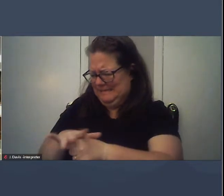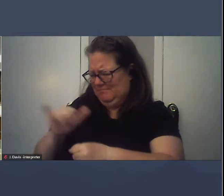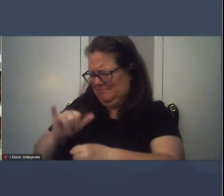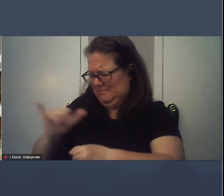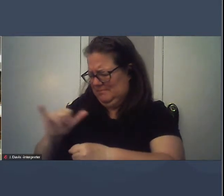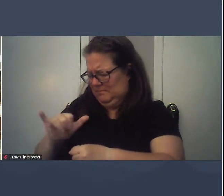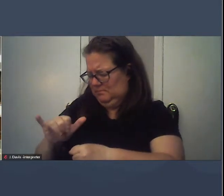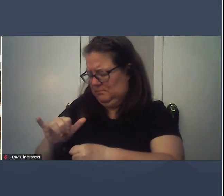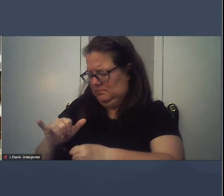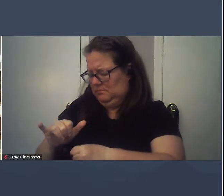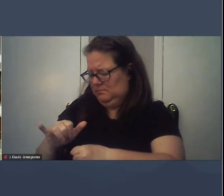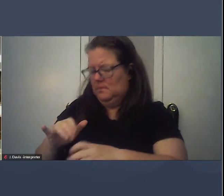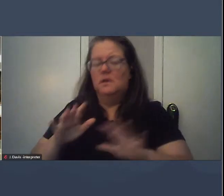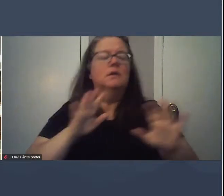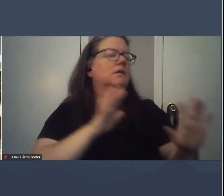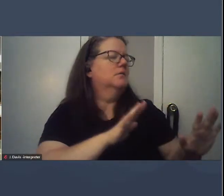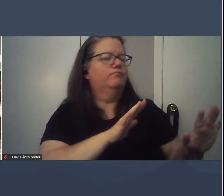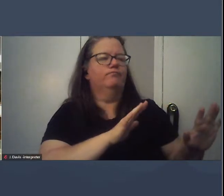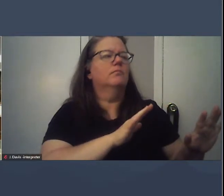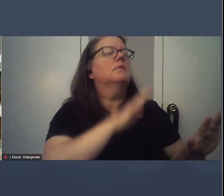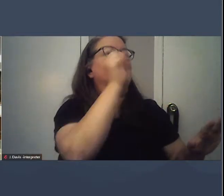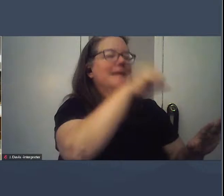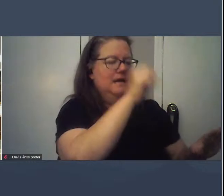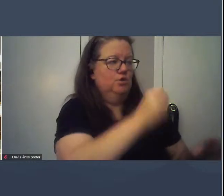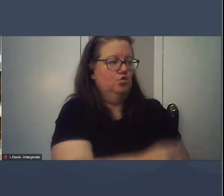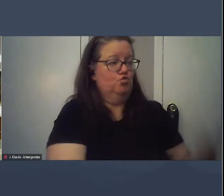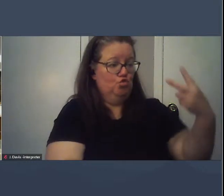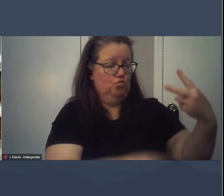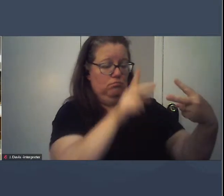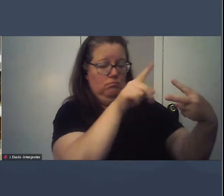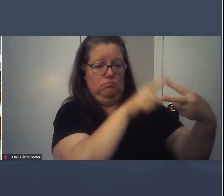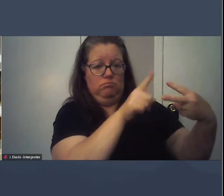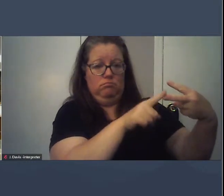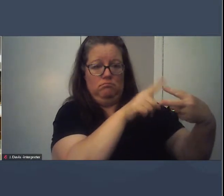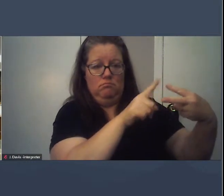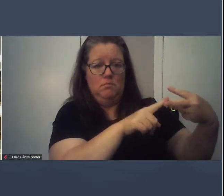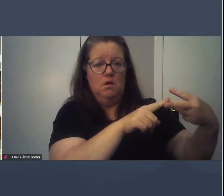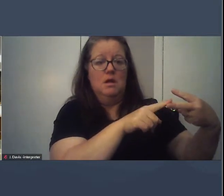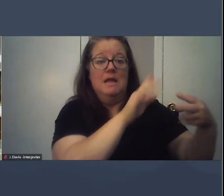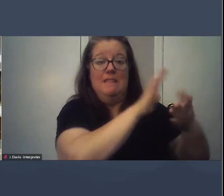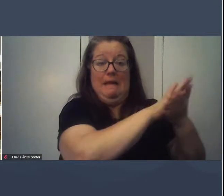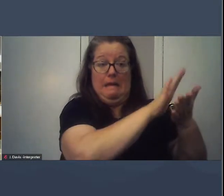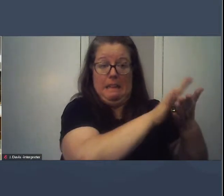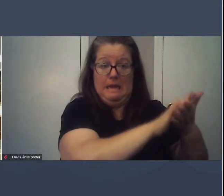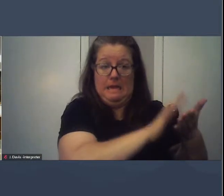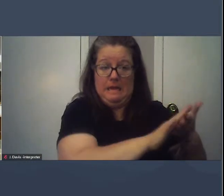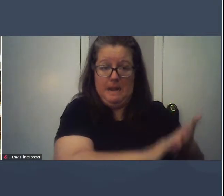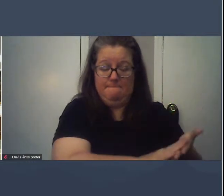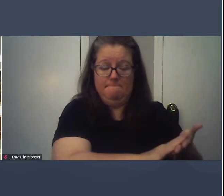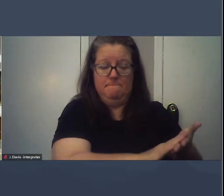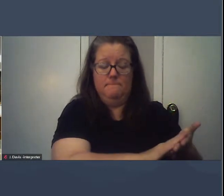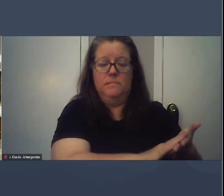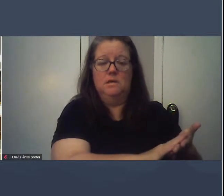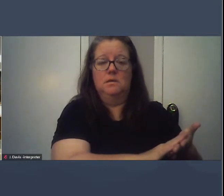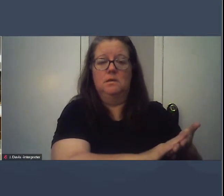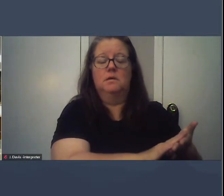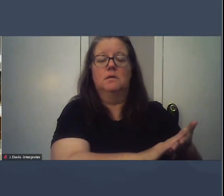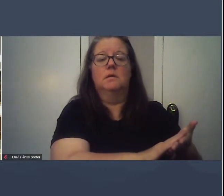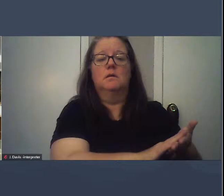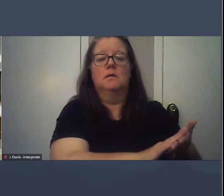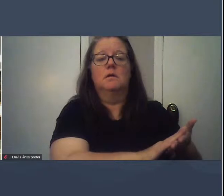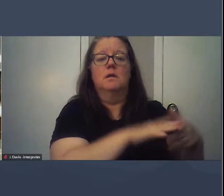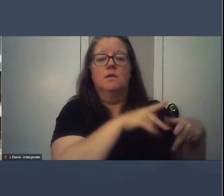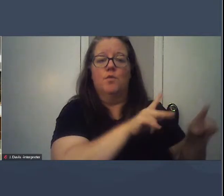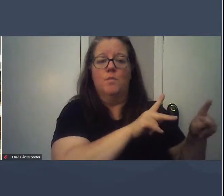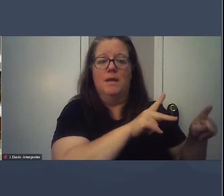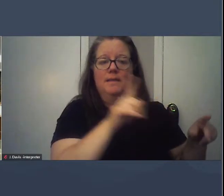It was placed back. Yes, there was two things. One was the actual cleanup was taken off site, the permitted landfill, and